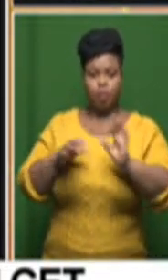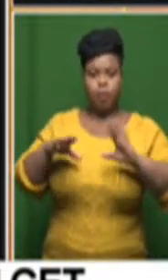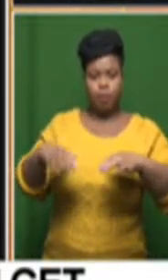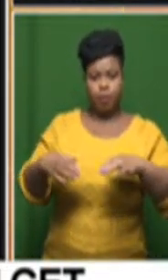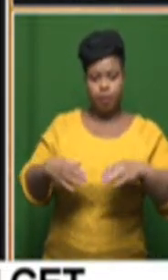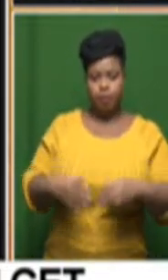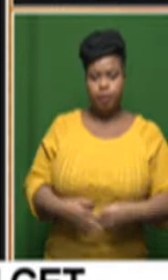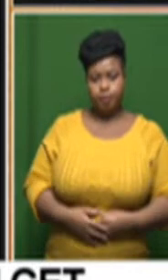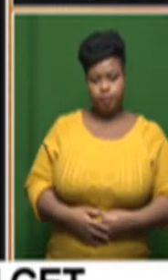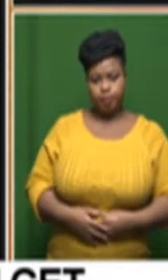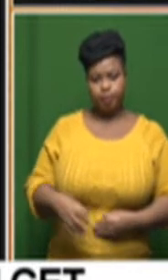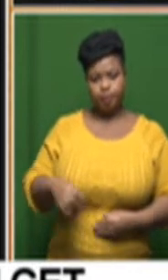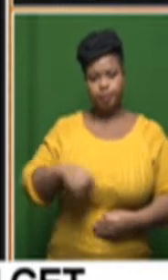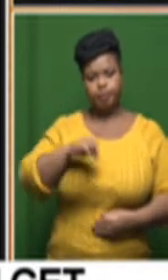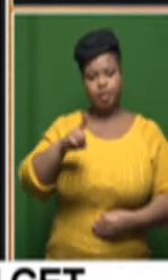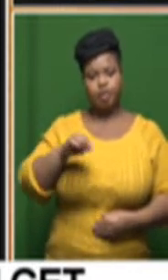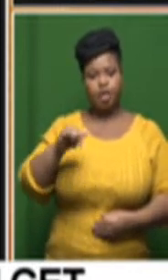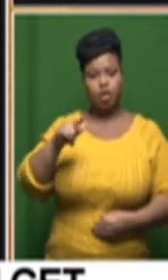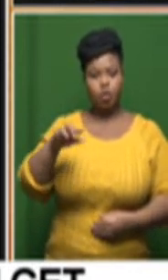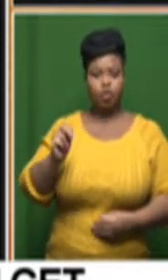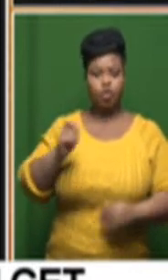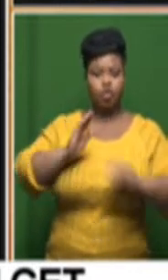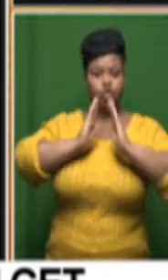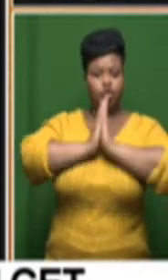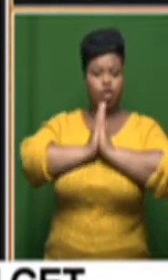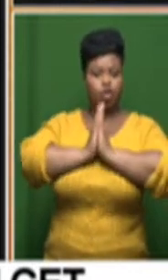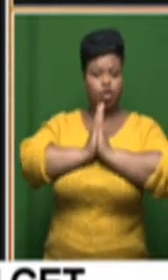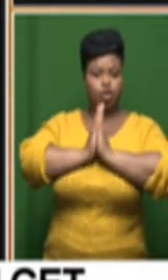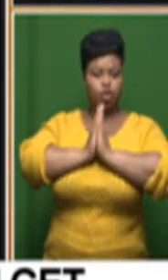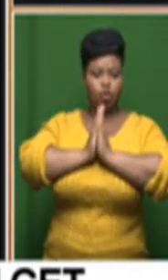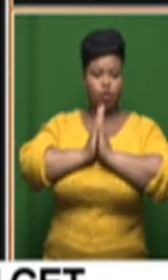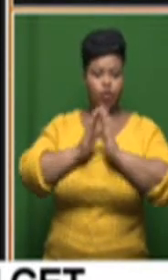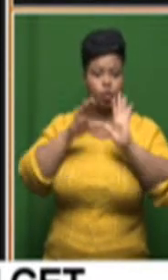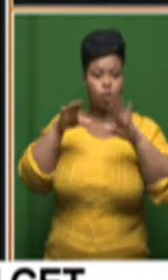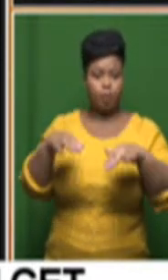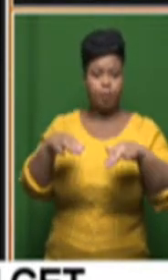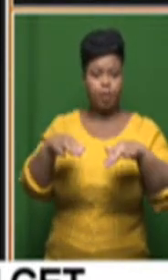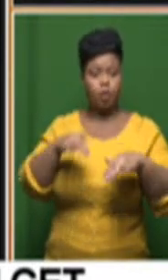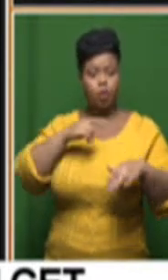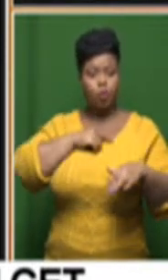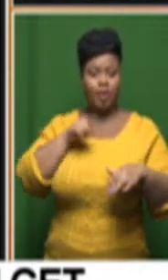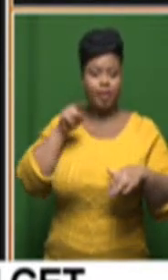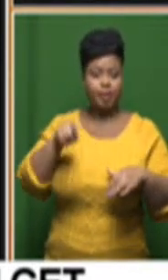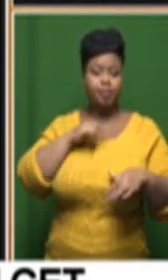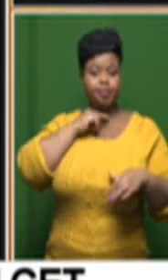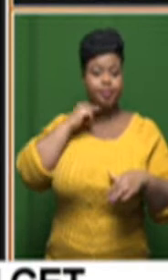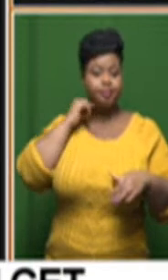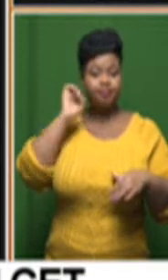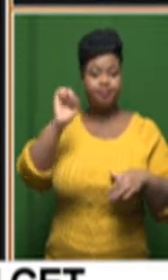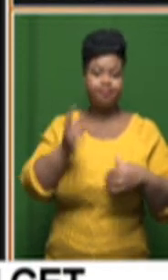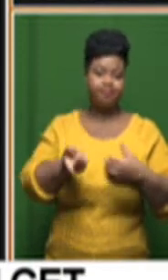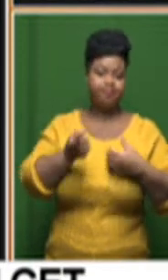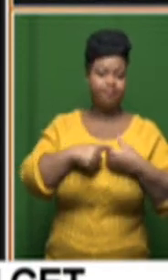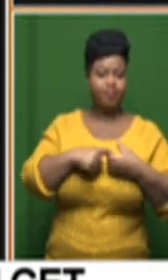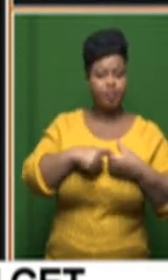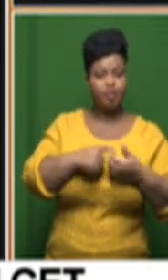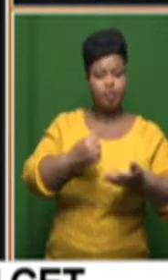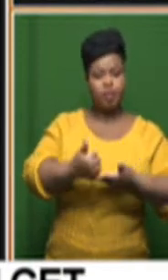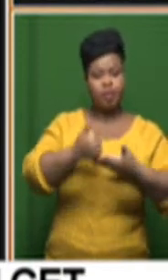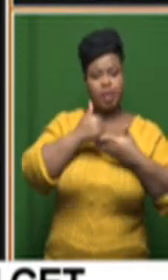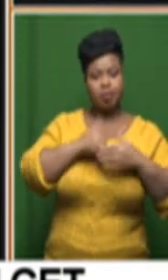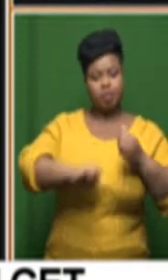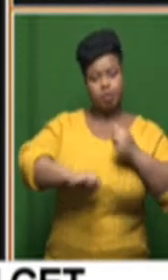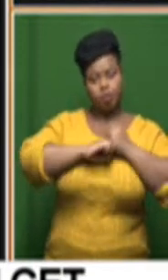like the Zionist Church group, with the chaplaincy, they jumped in and support us in the